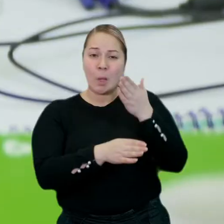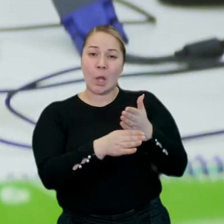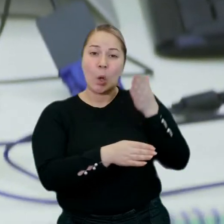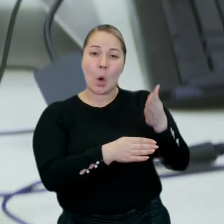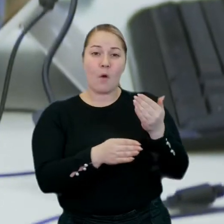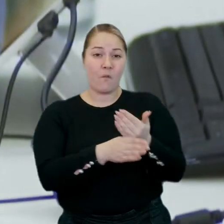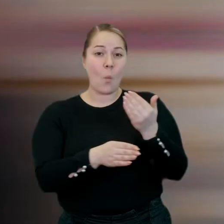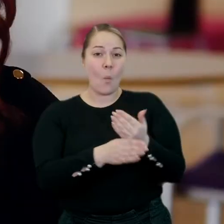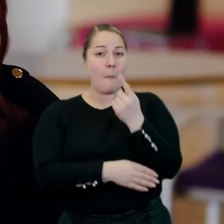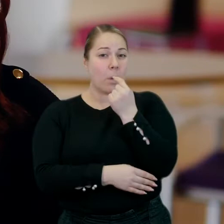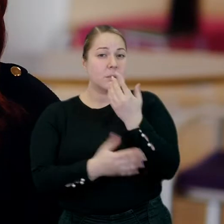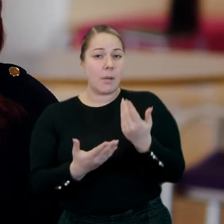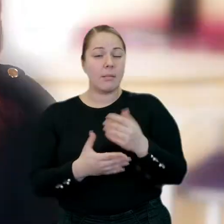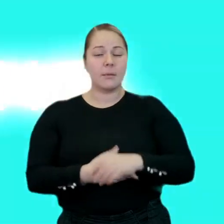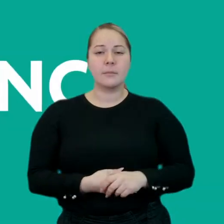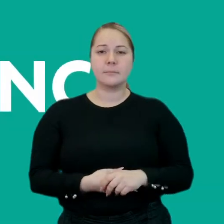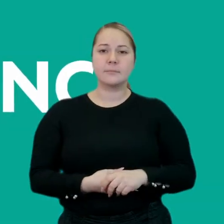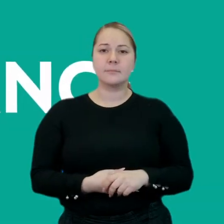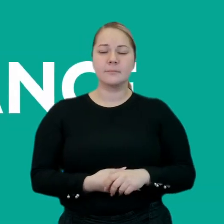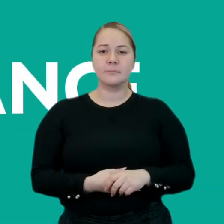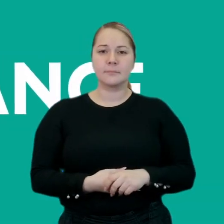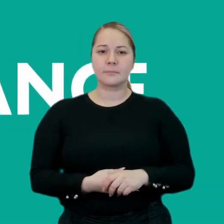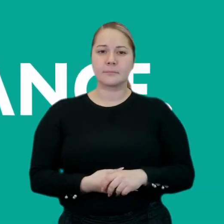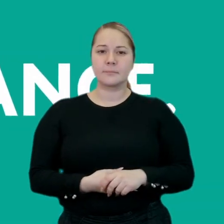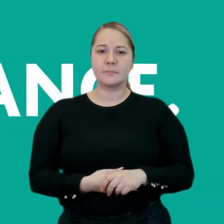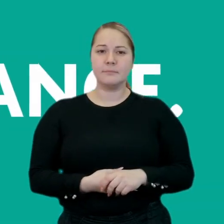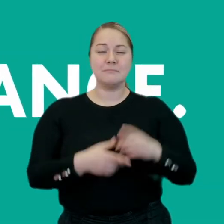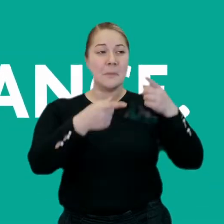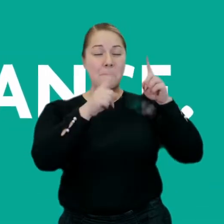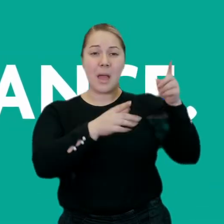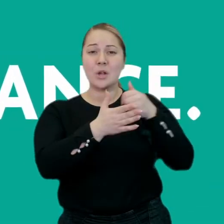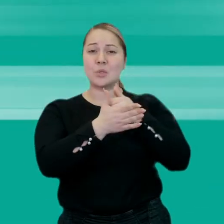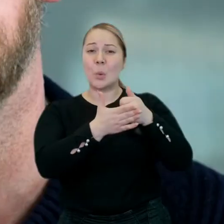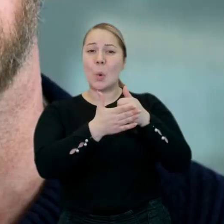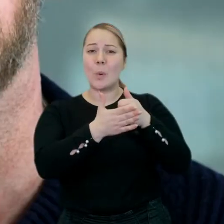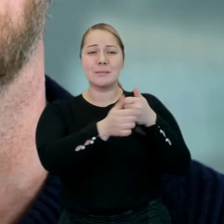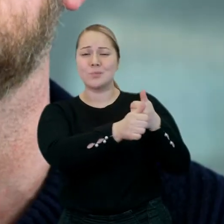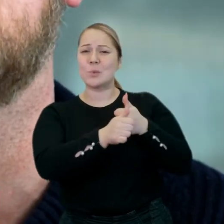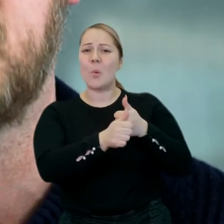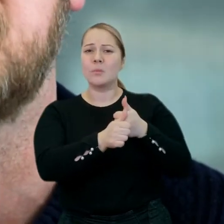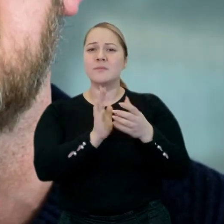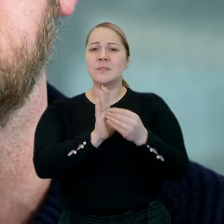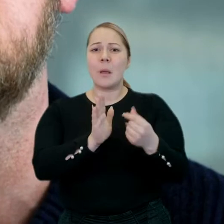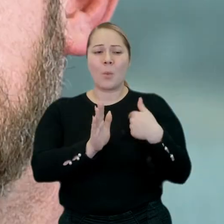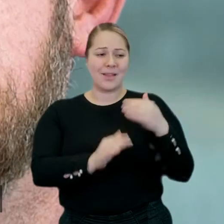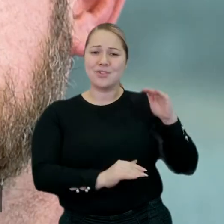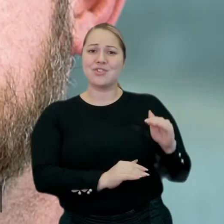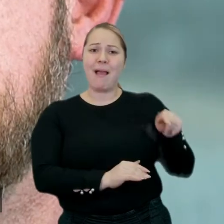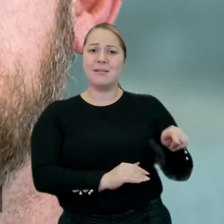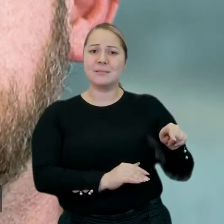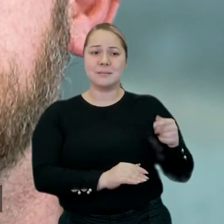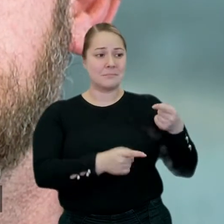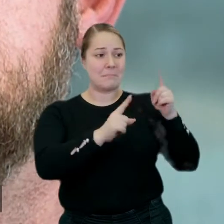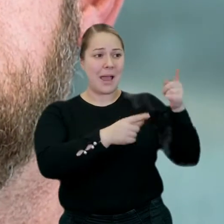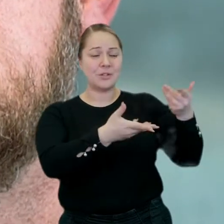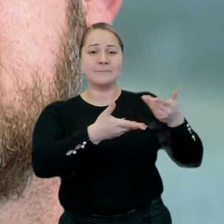touch down to do our paperwork. Managers have always been really understanding. So, for example, when I had a child, my managers were